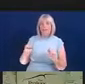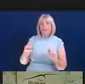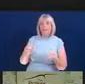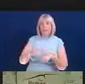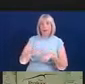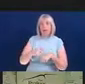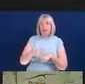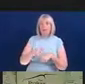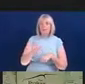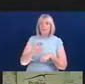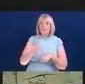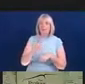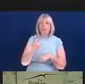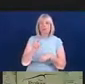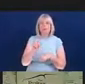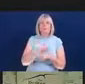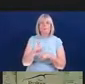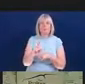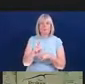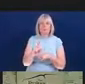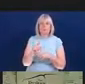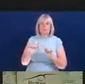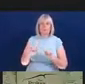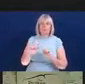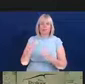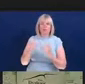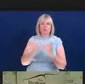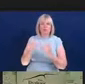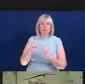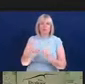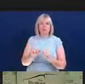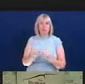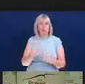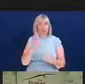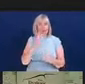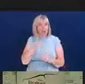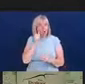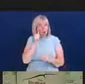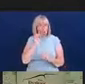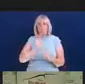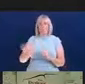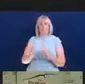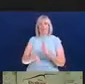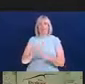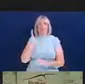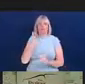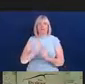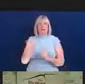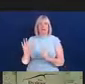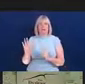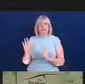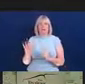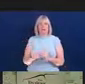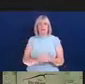away, apply as soon as possible. So I hope that helps you to understand a little bit the impact it has.